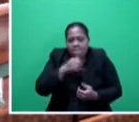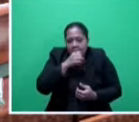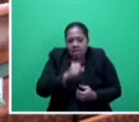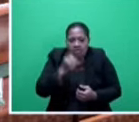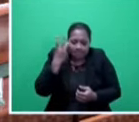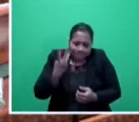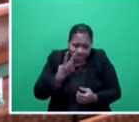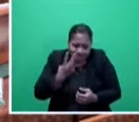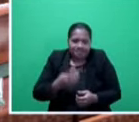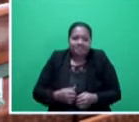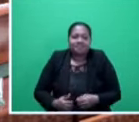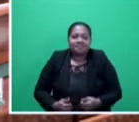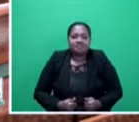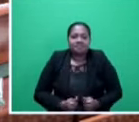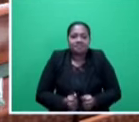women.